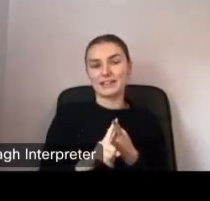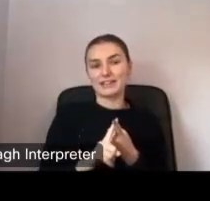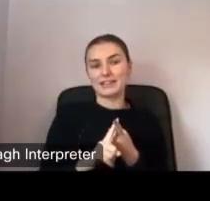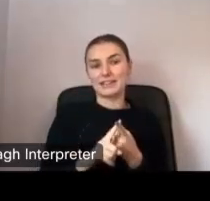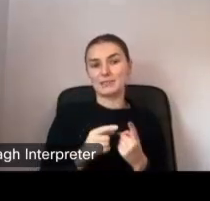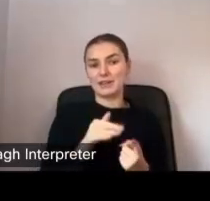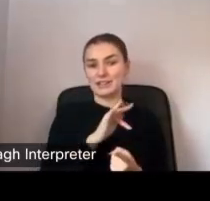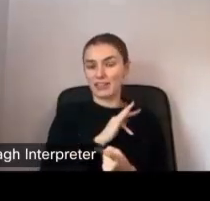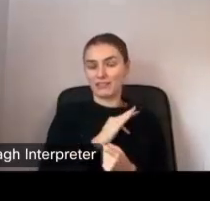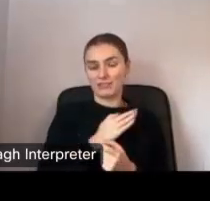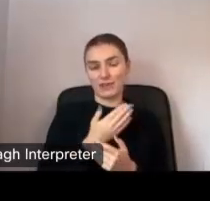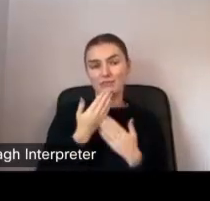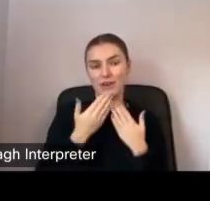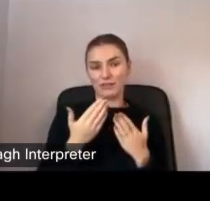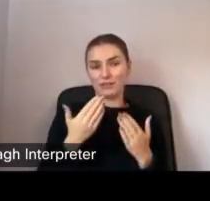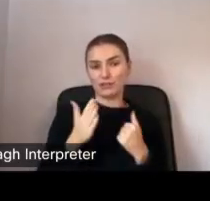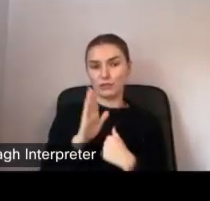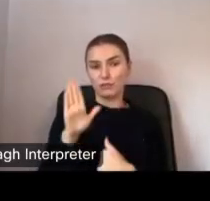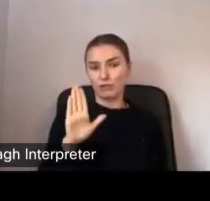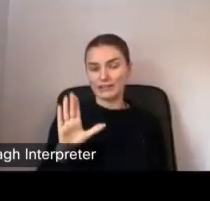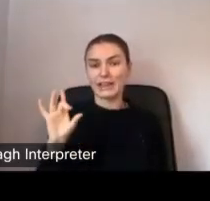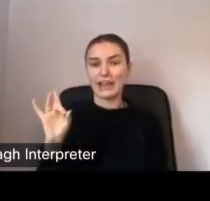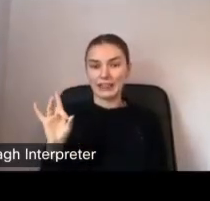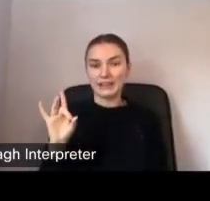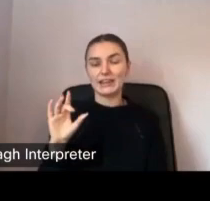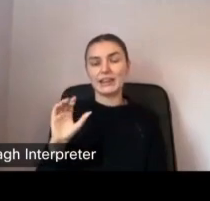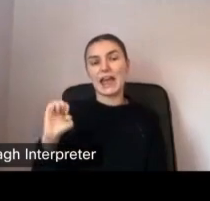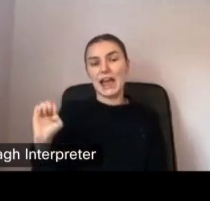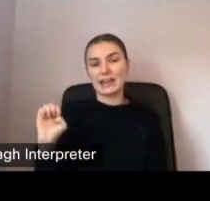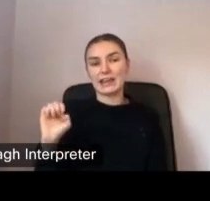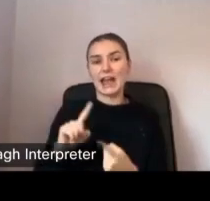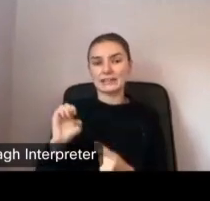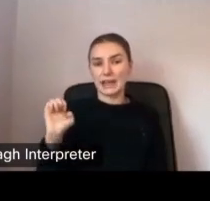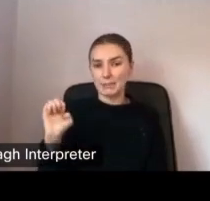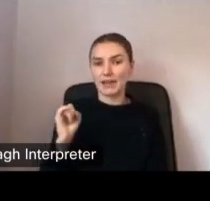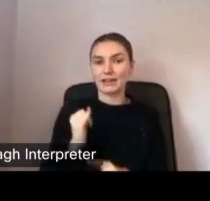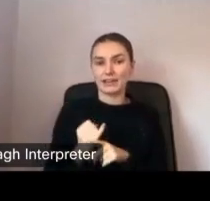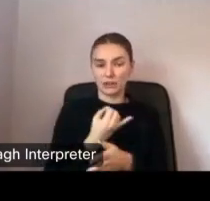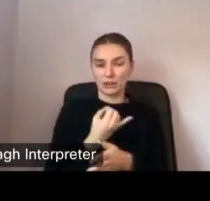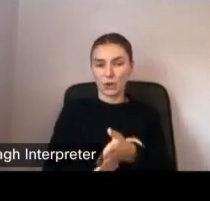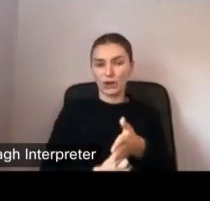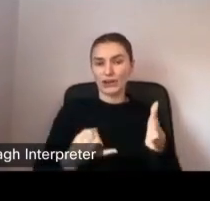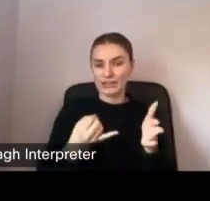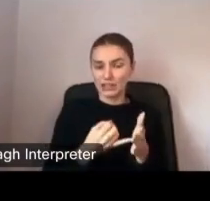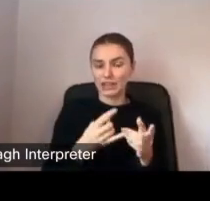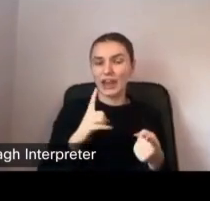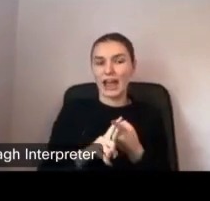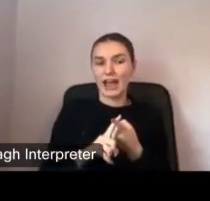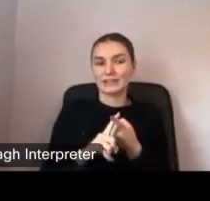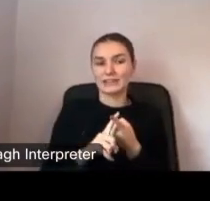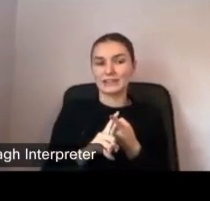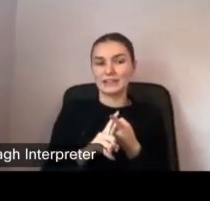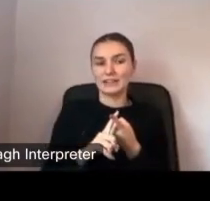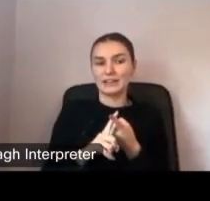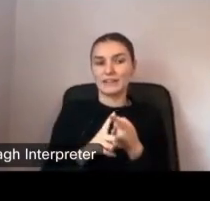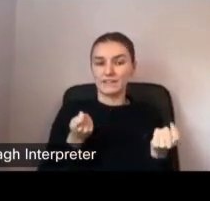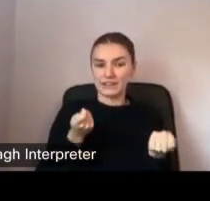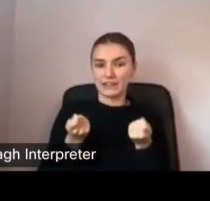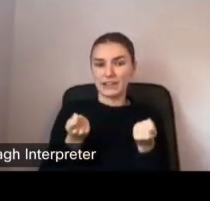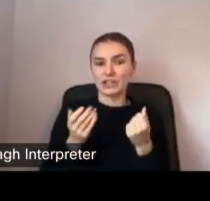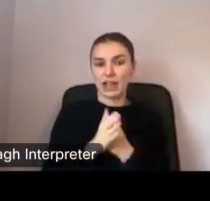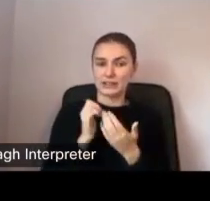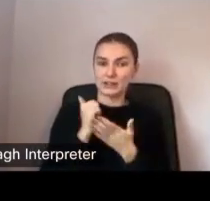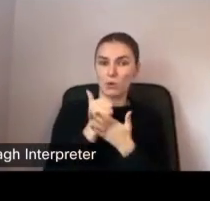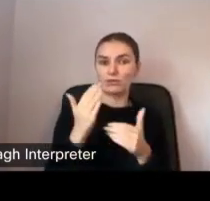very grateful to Loretta, Kelly, Ellie and Emma in the organisation and facilitation and support for